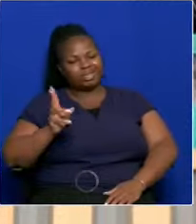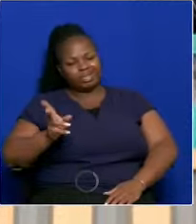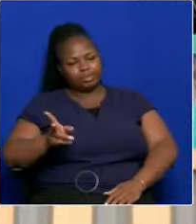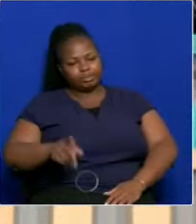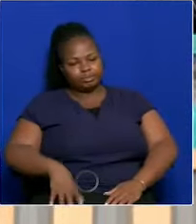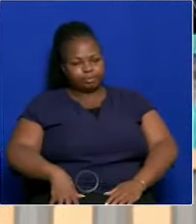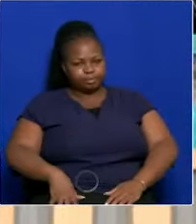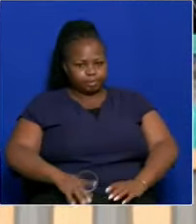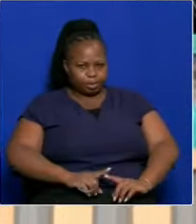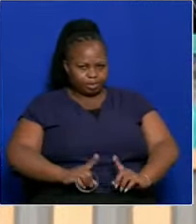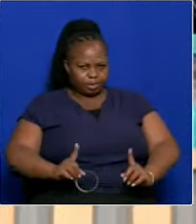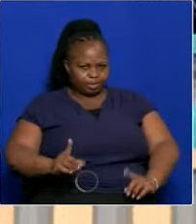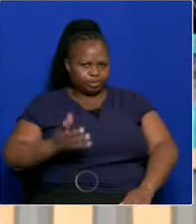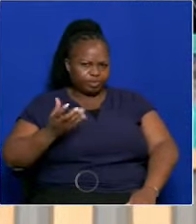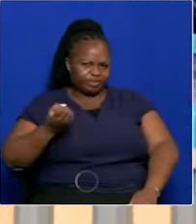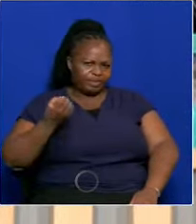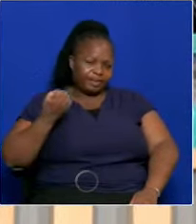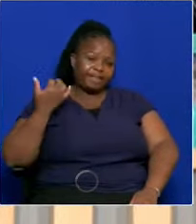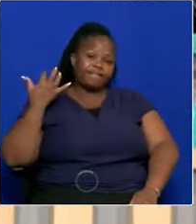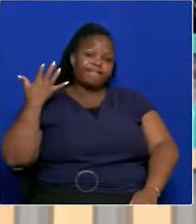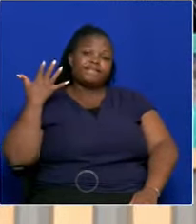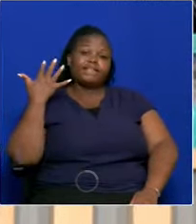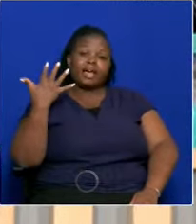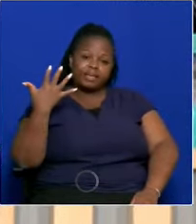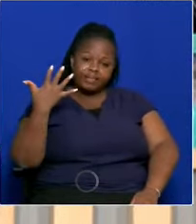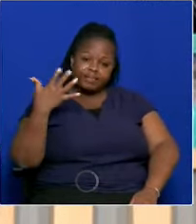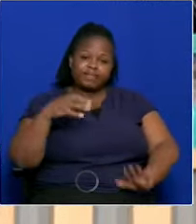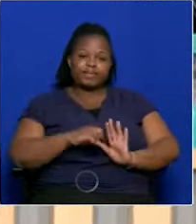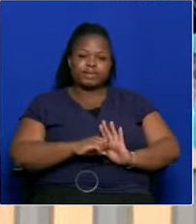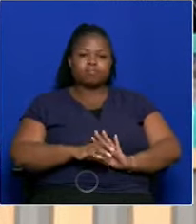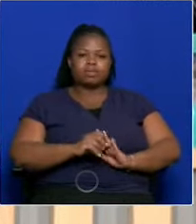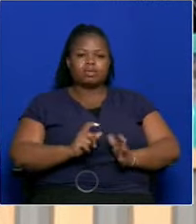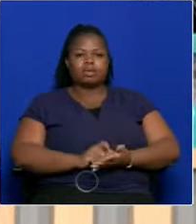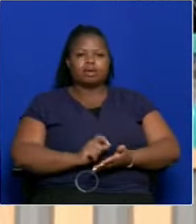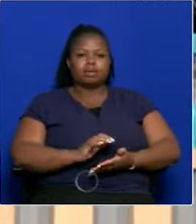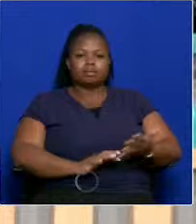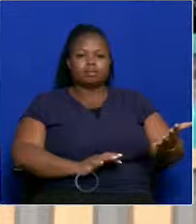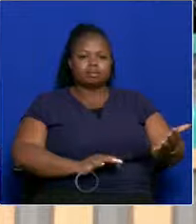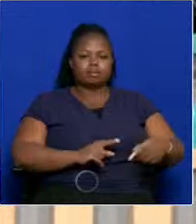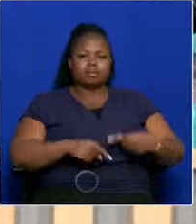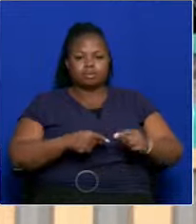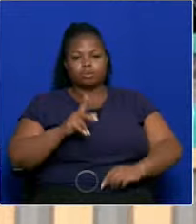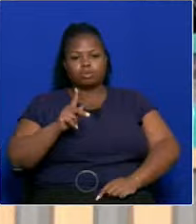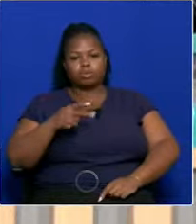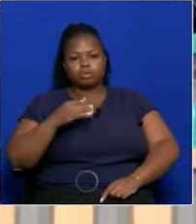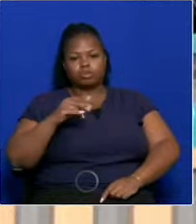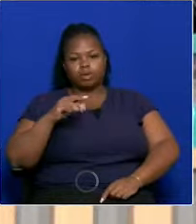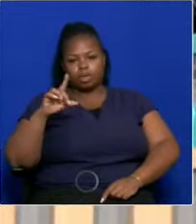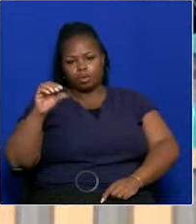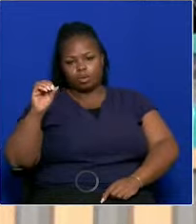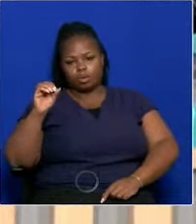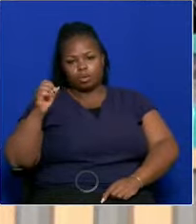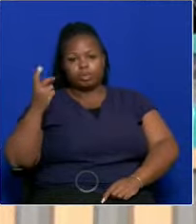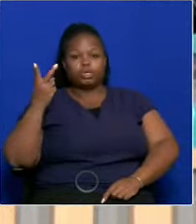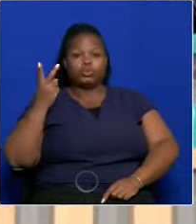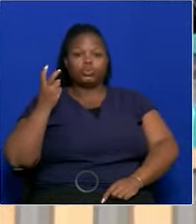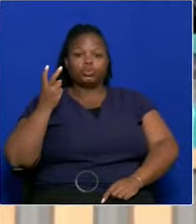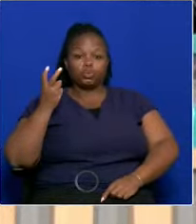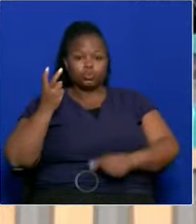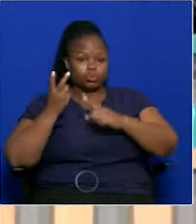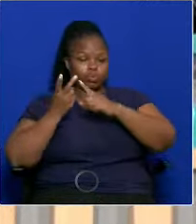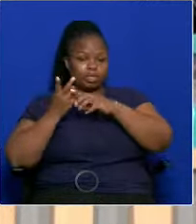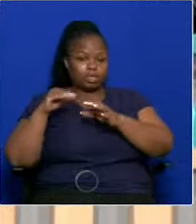least 5 media articles that speak to General Kumalo, 2 of which include General Masemola.